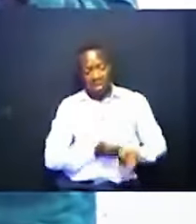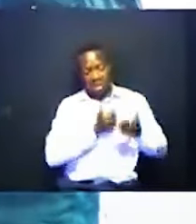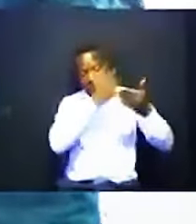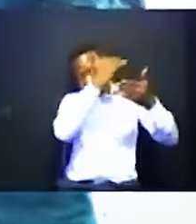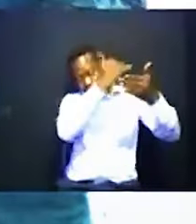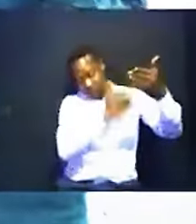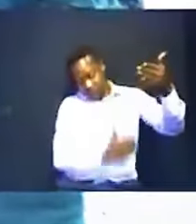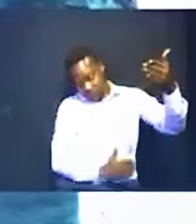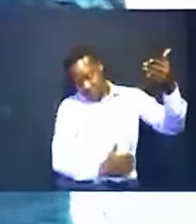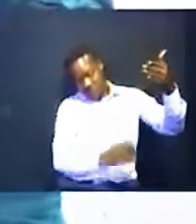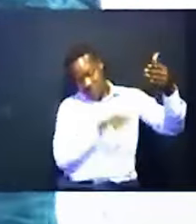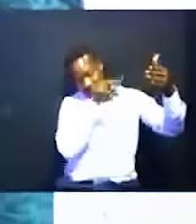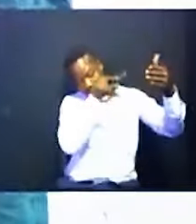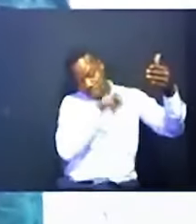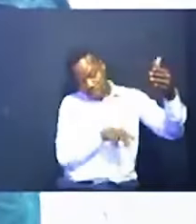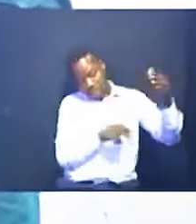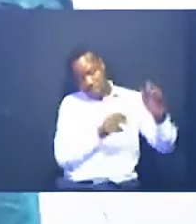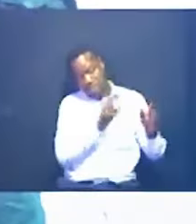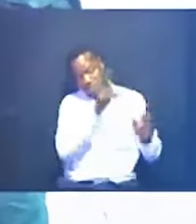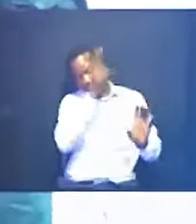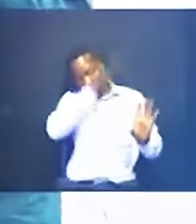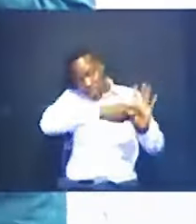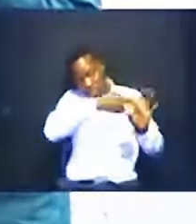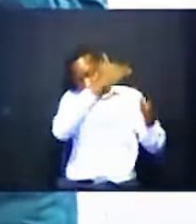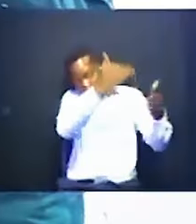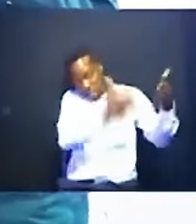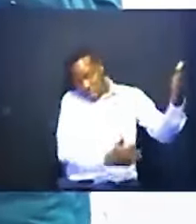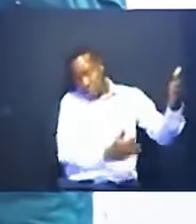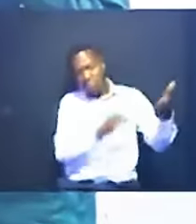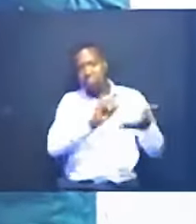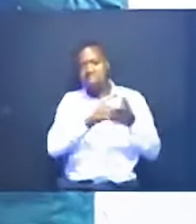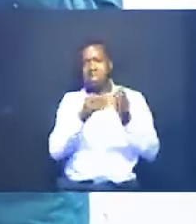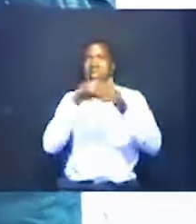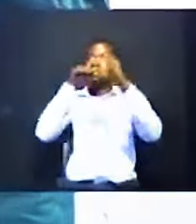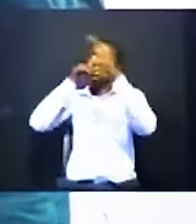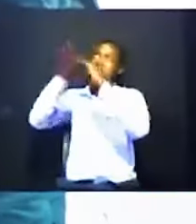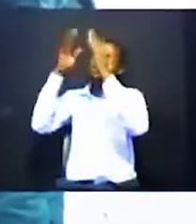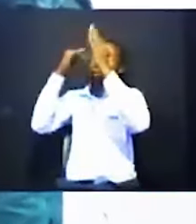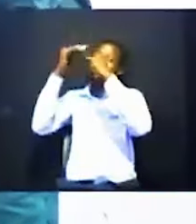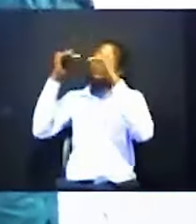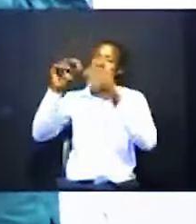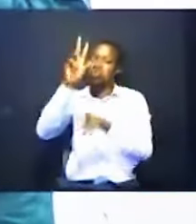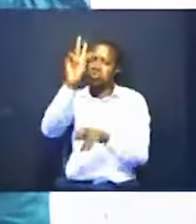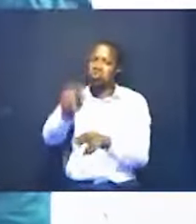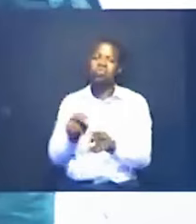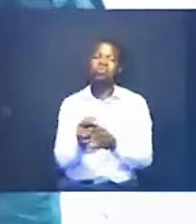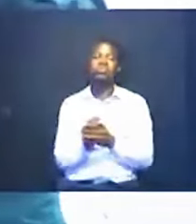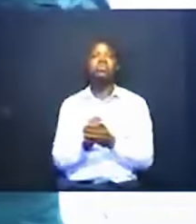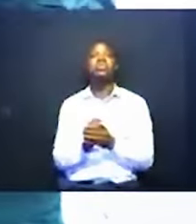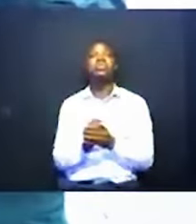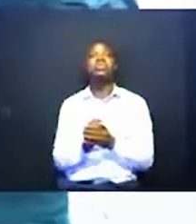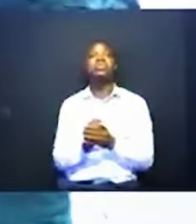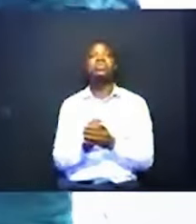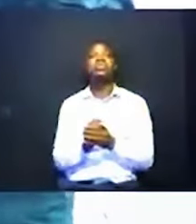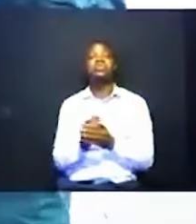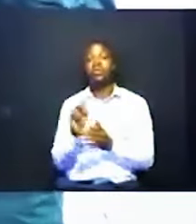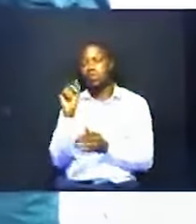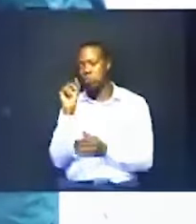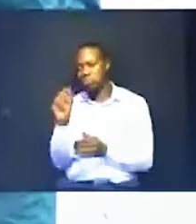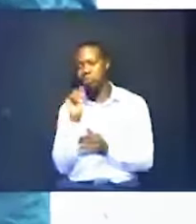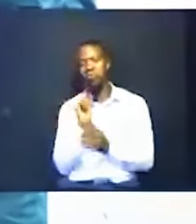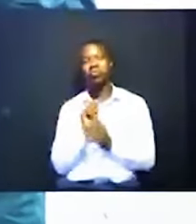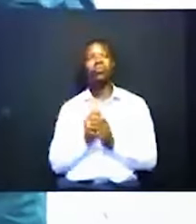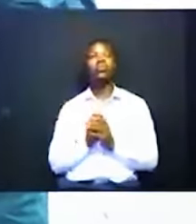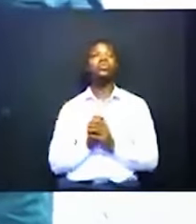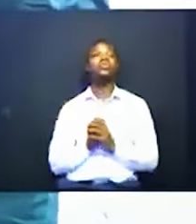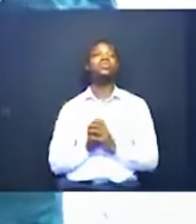They will not inherit the kingdom of God. Full stop.